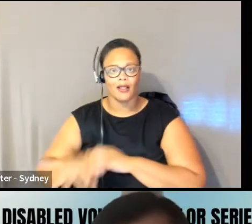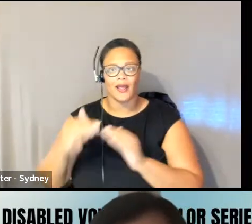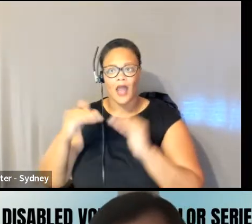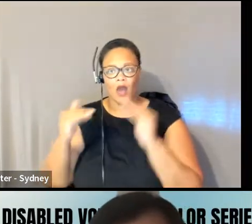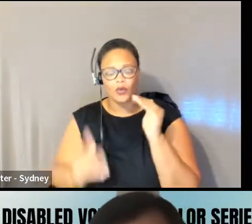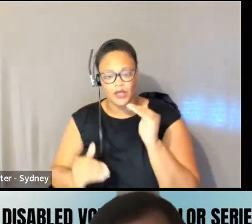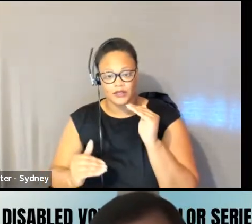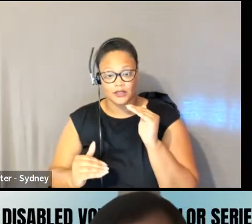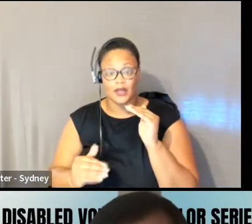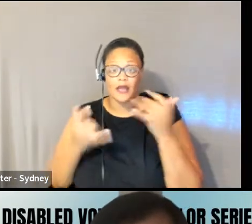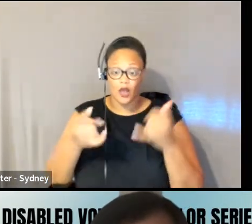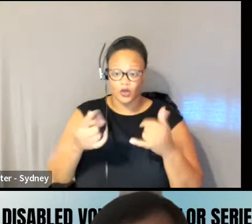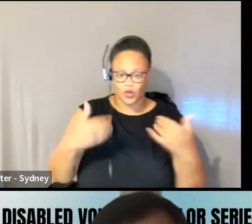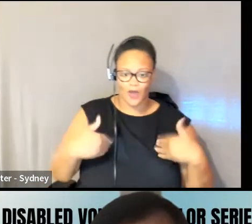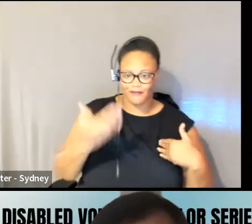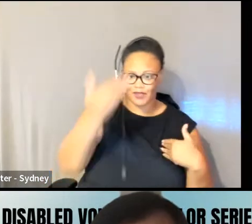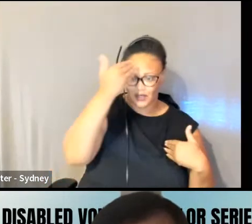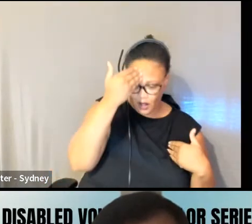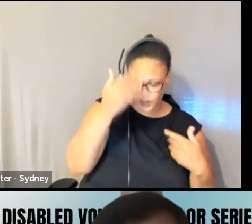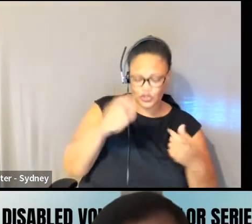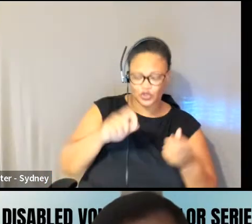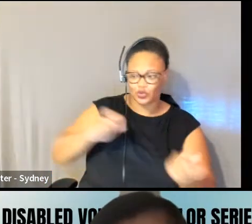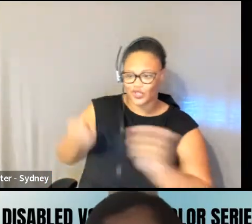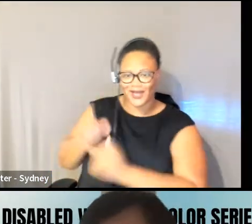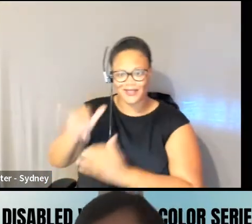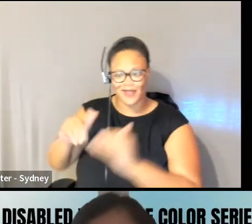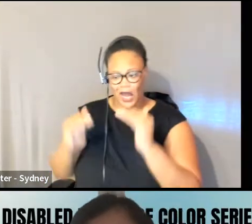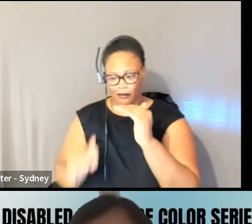to change that. Why? Based on who you are.